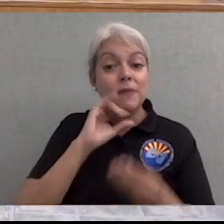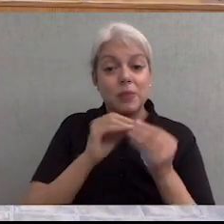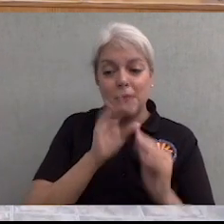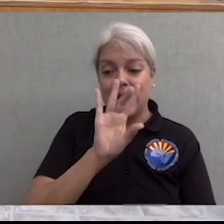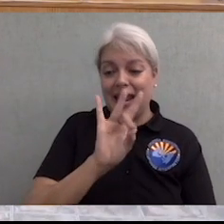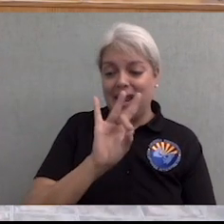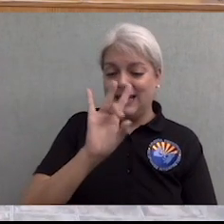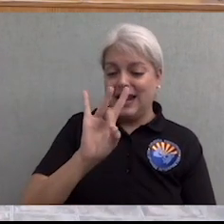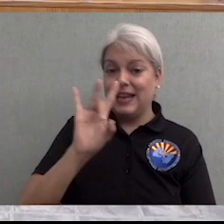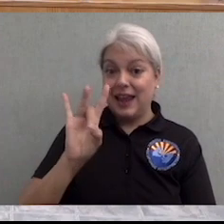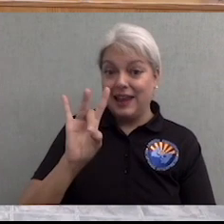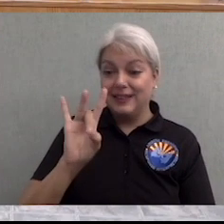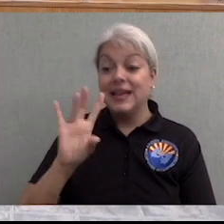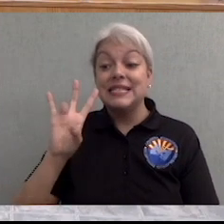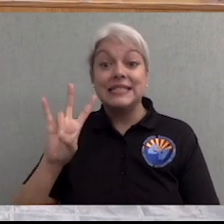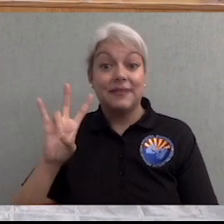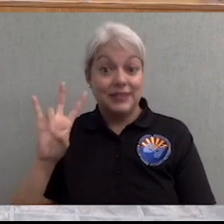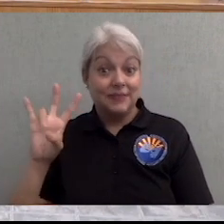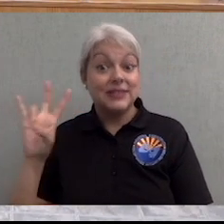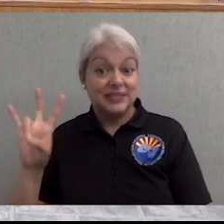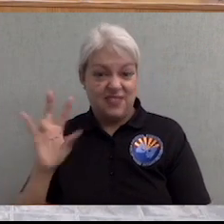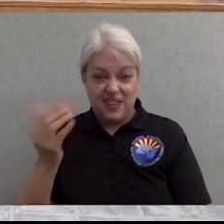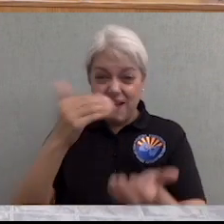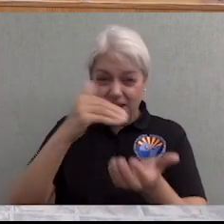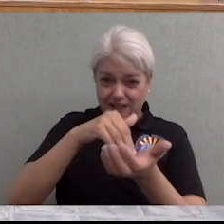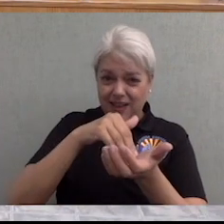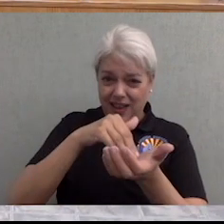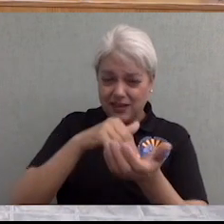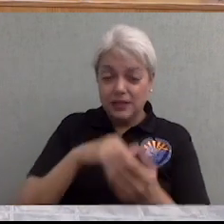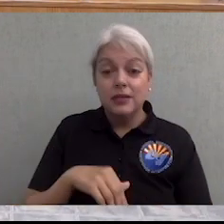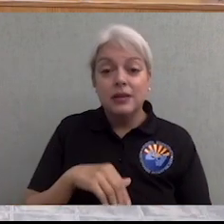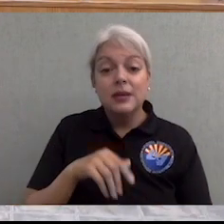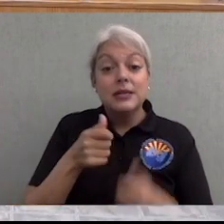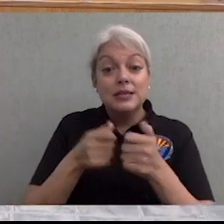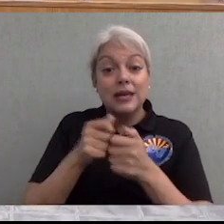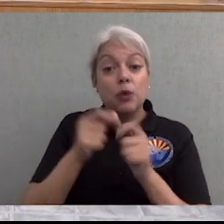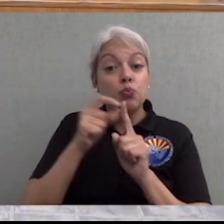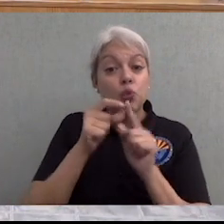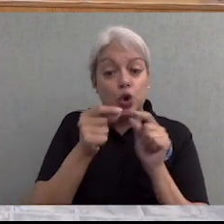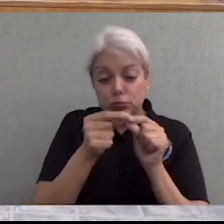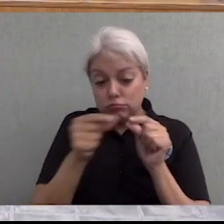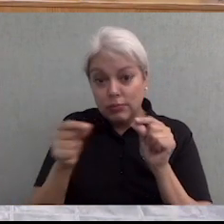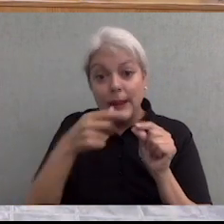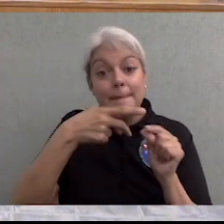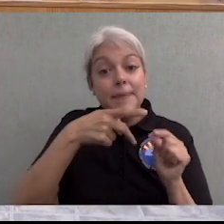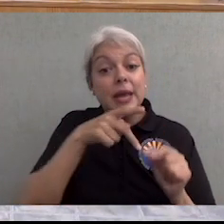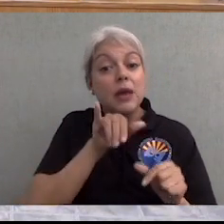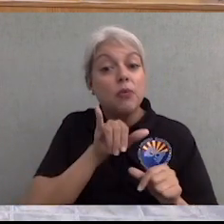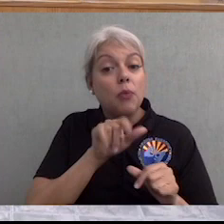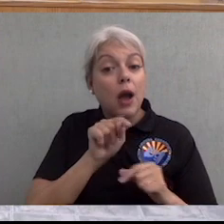888-777. One more time, I'll say that. Text PY Tribe to